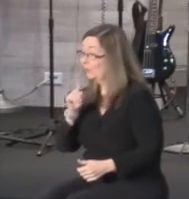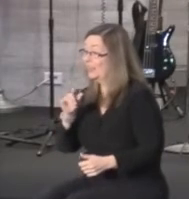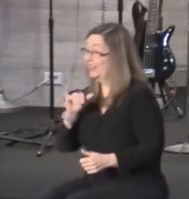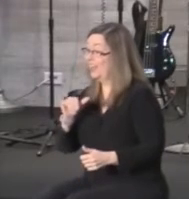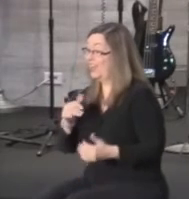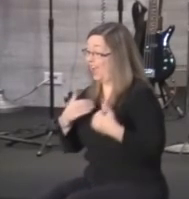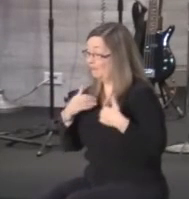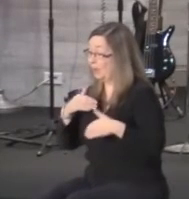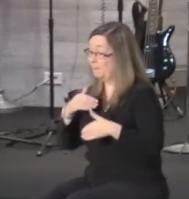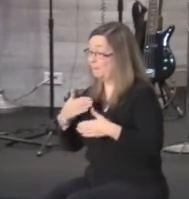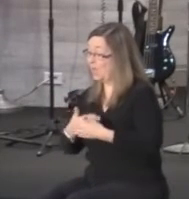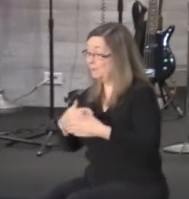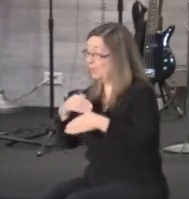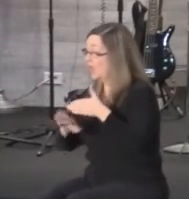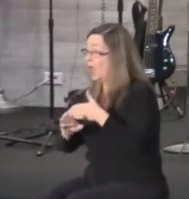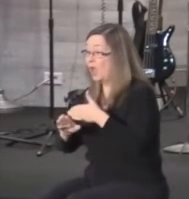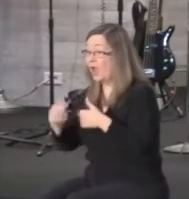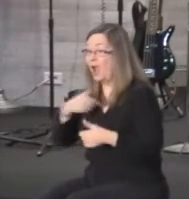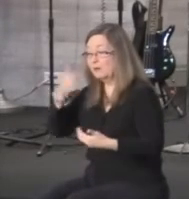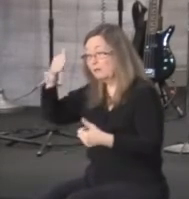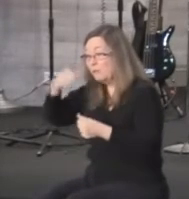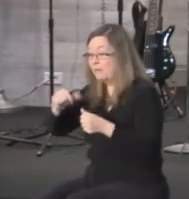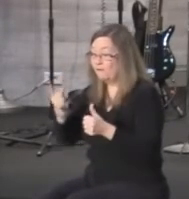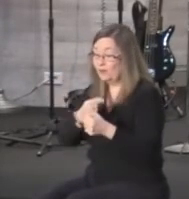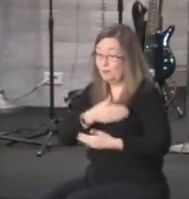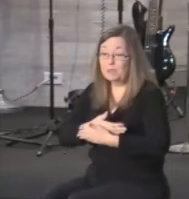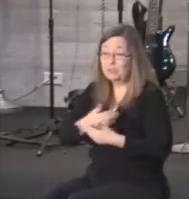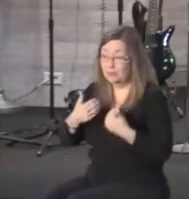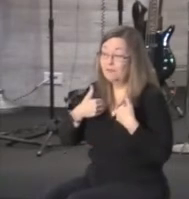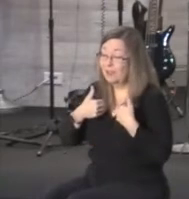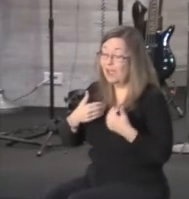baby. I remember the first baby we had.